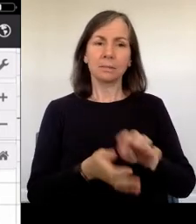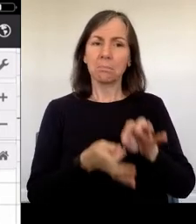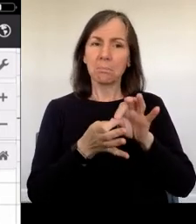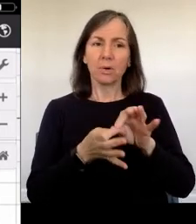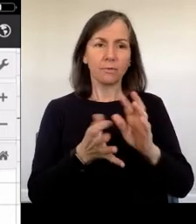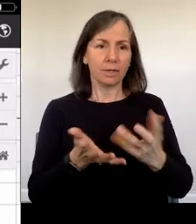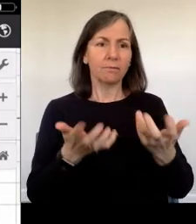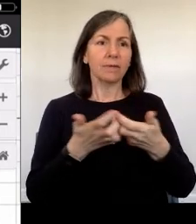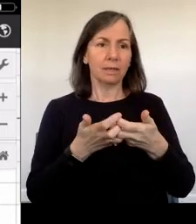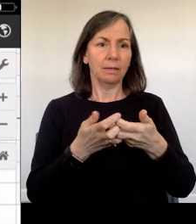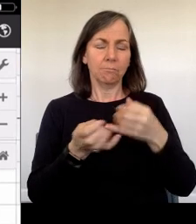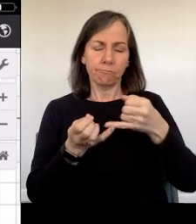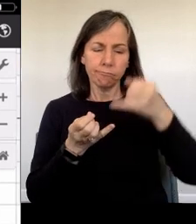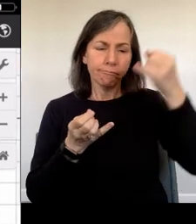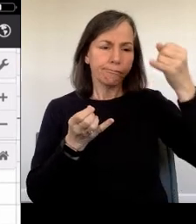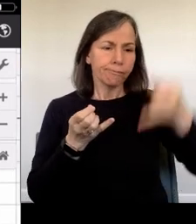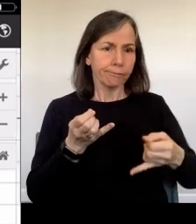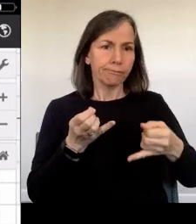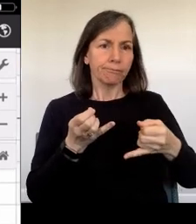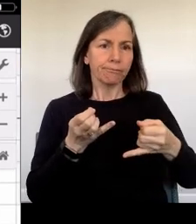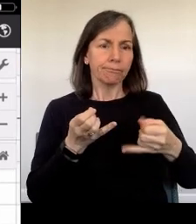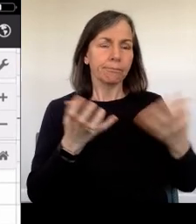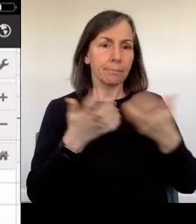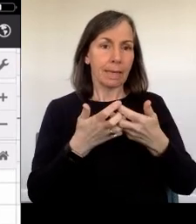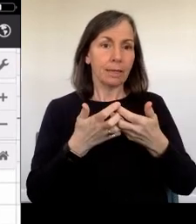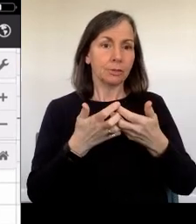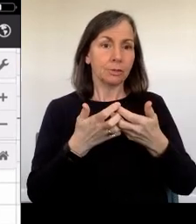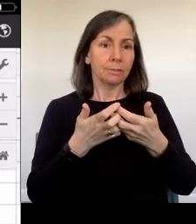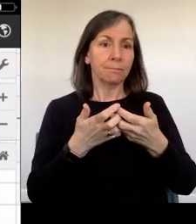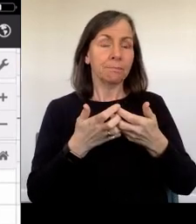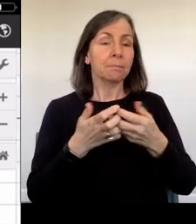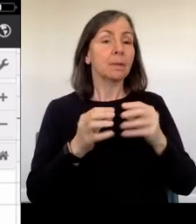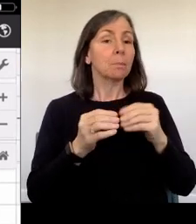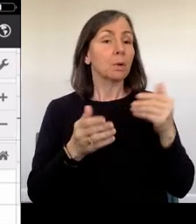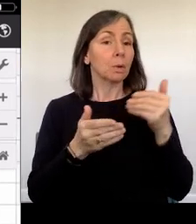perfectly. So the closer you are to 1, the better.